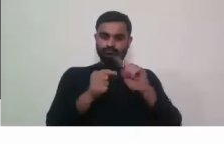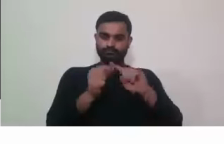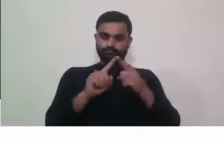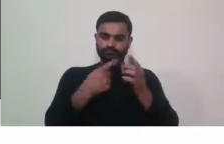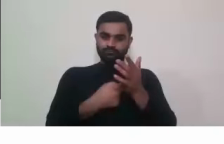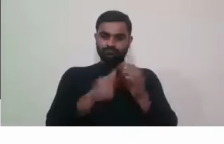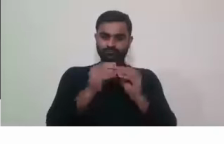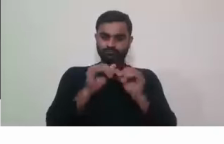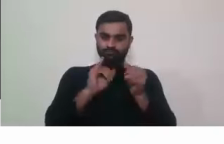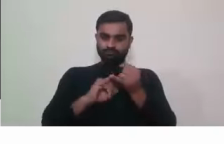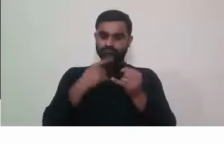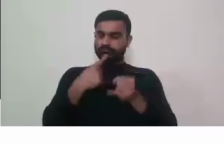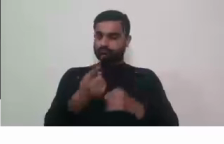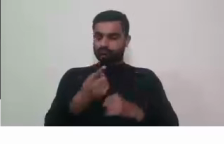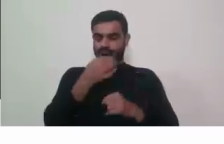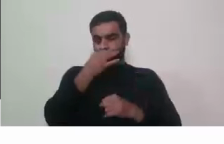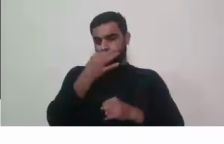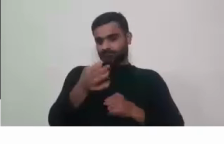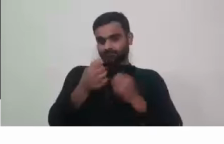Yeah. Yeah. yeah, he's asking